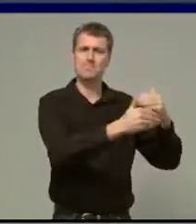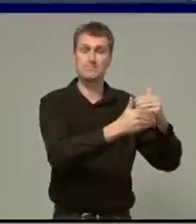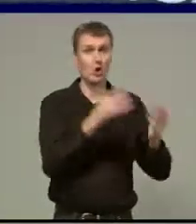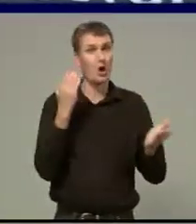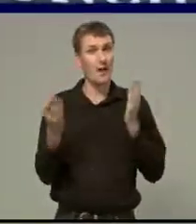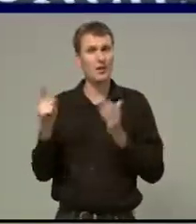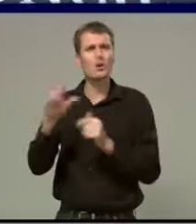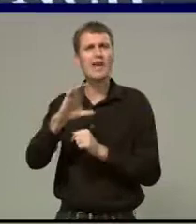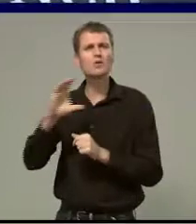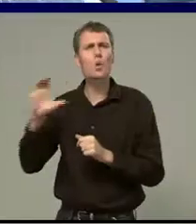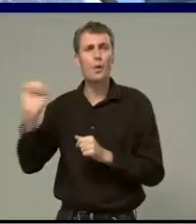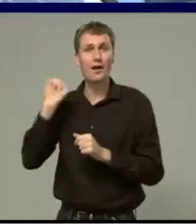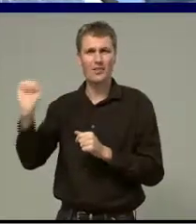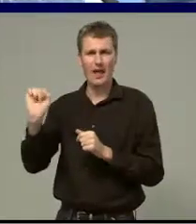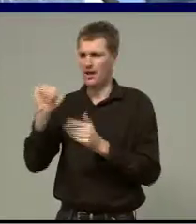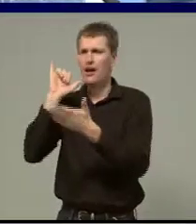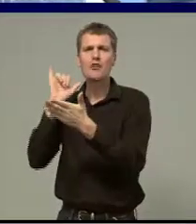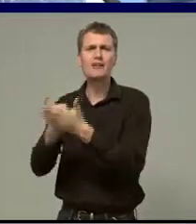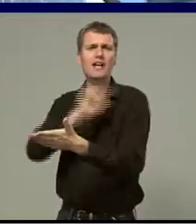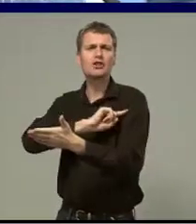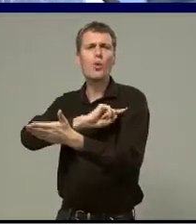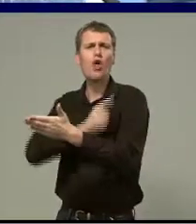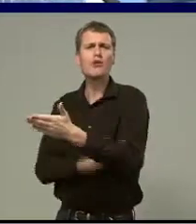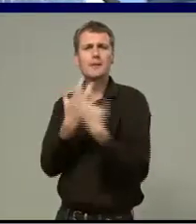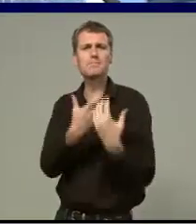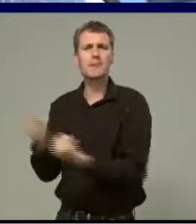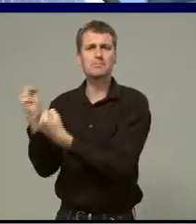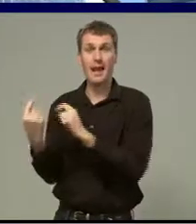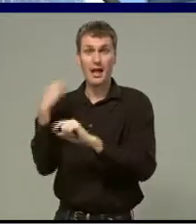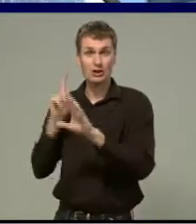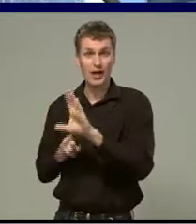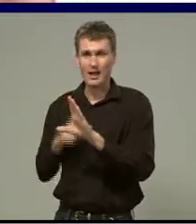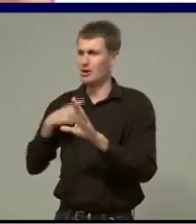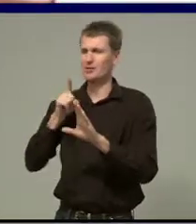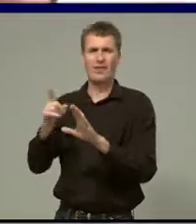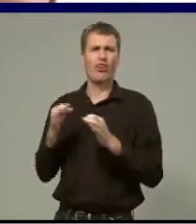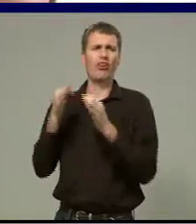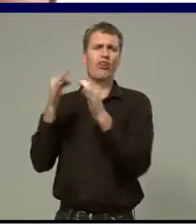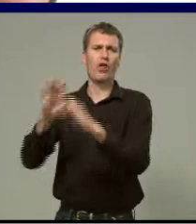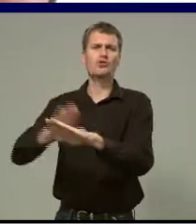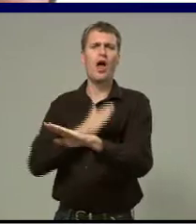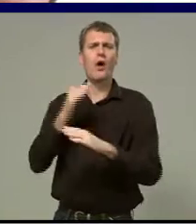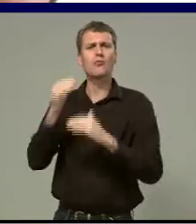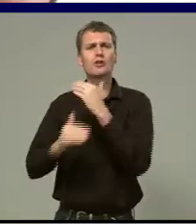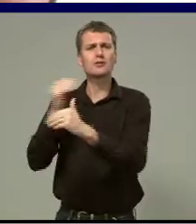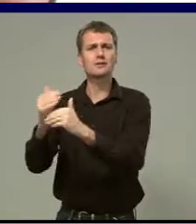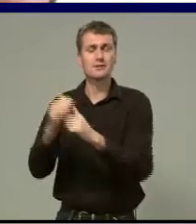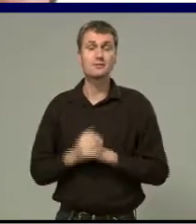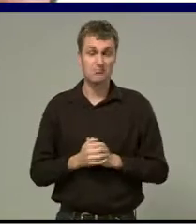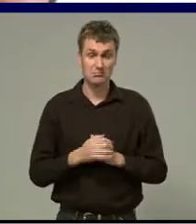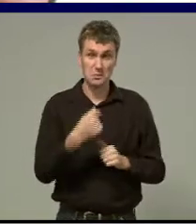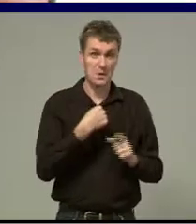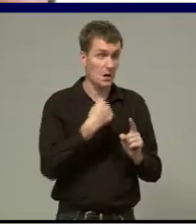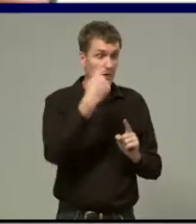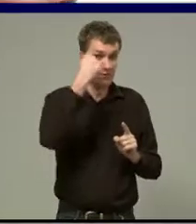Council, who were stripped of their consenting accreditation last year because of major delays. To the best of my knowledge, we're the only council